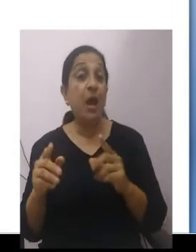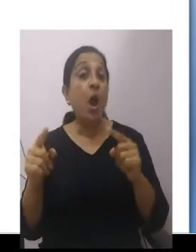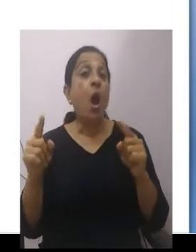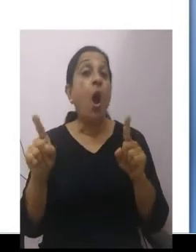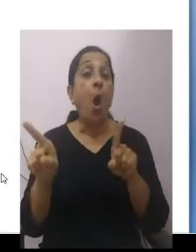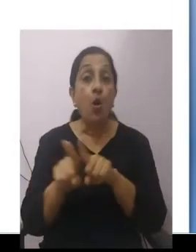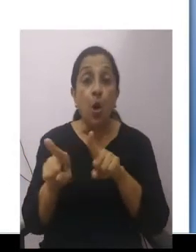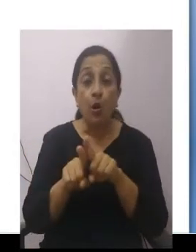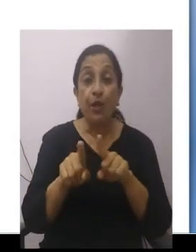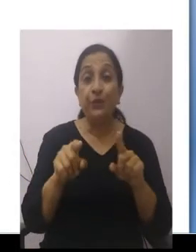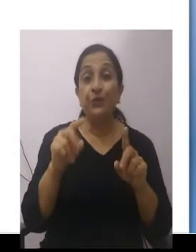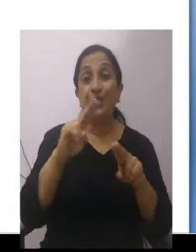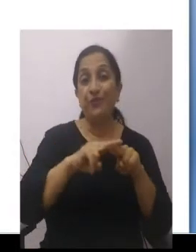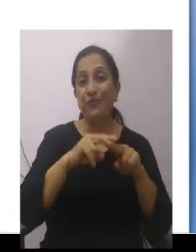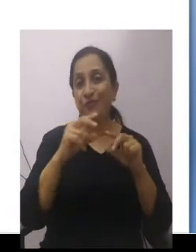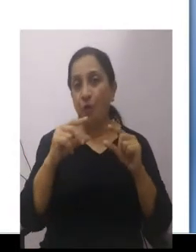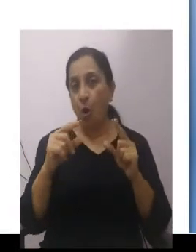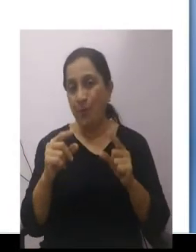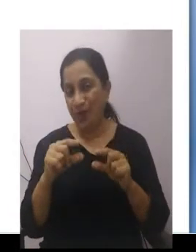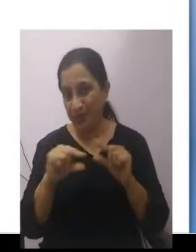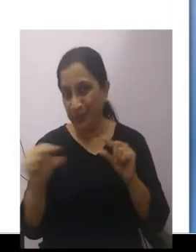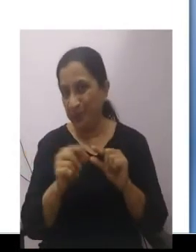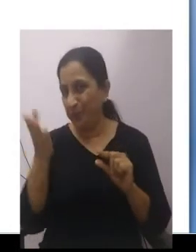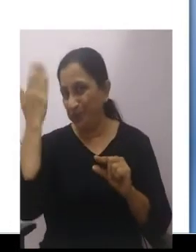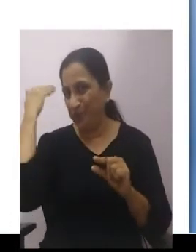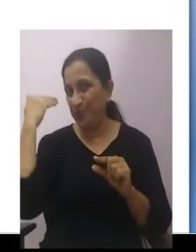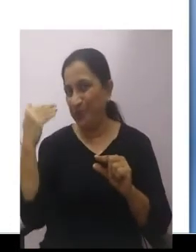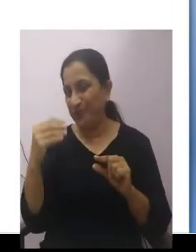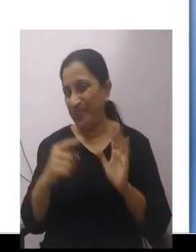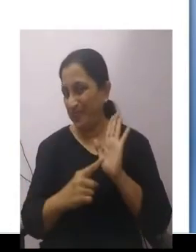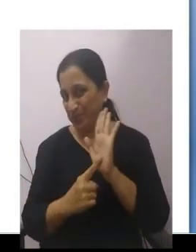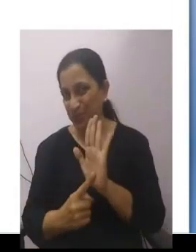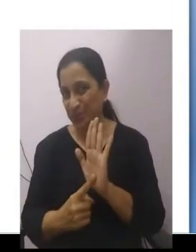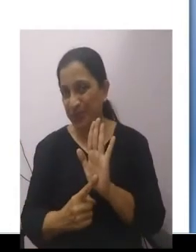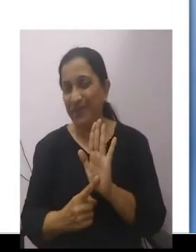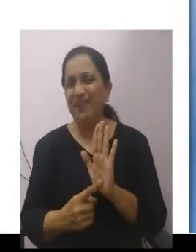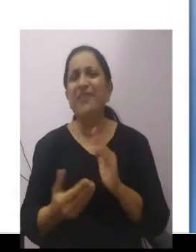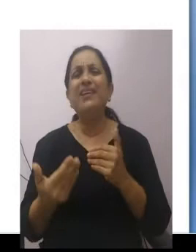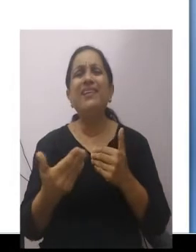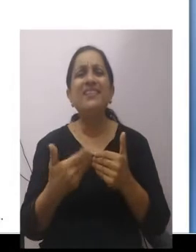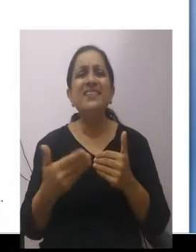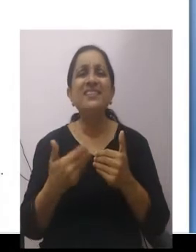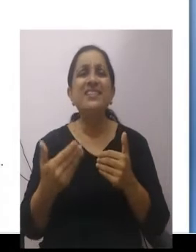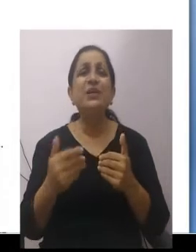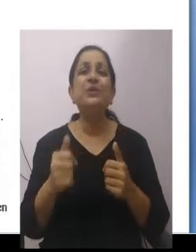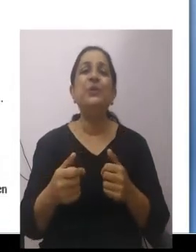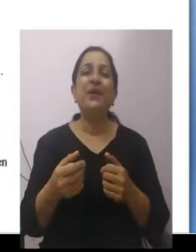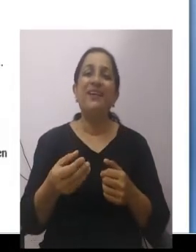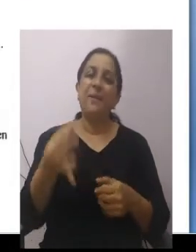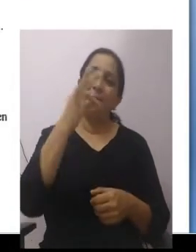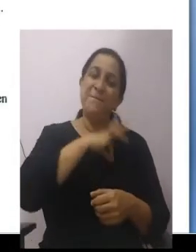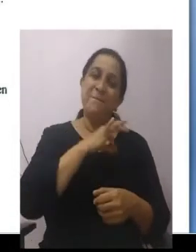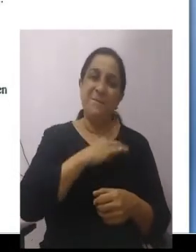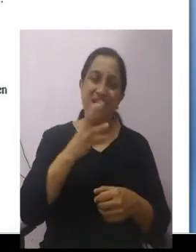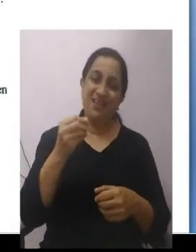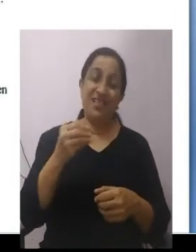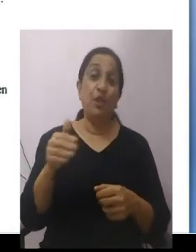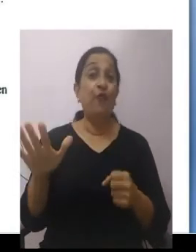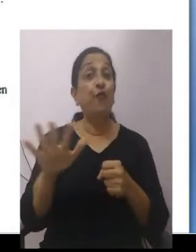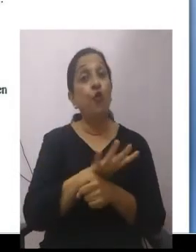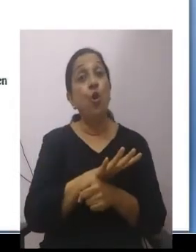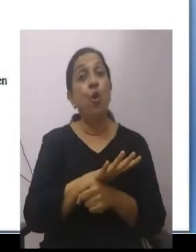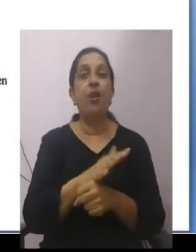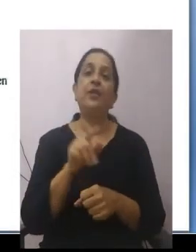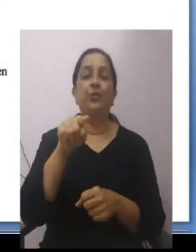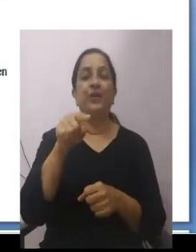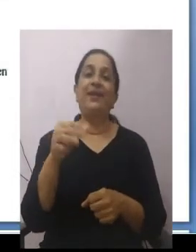that I had given earlier, it is very easy to score and get almost full